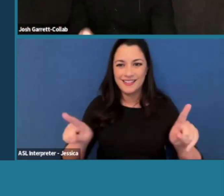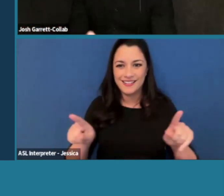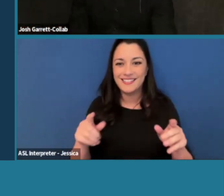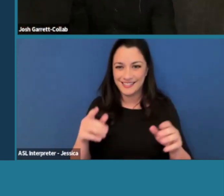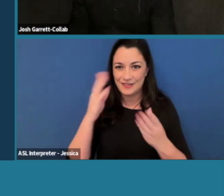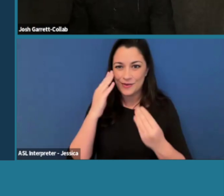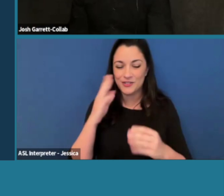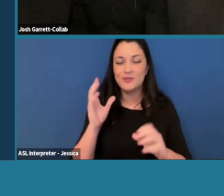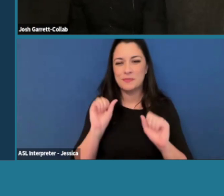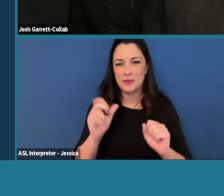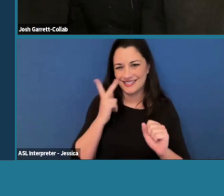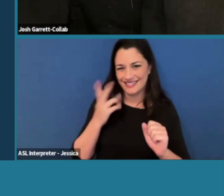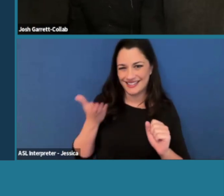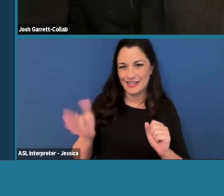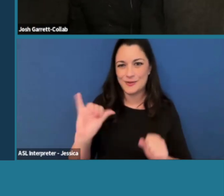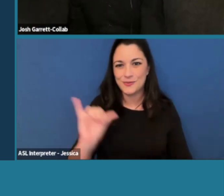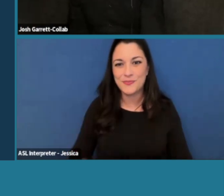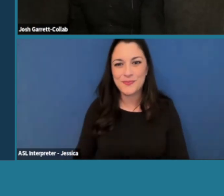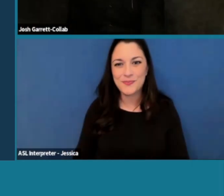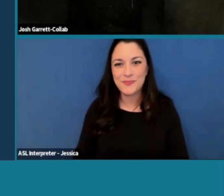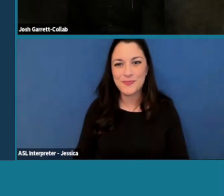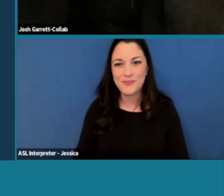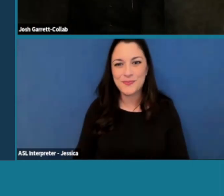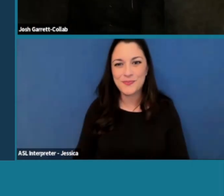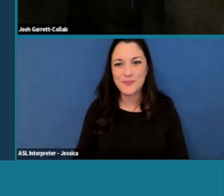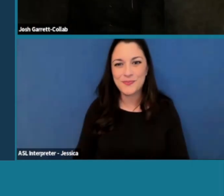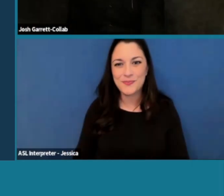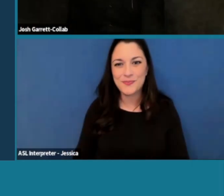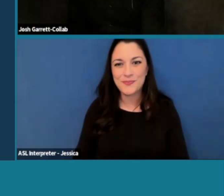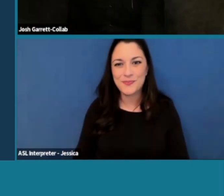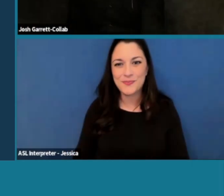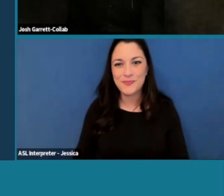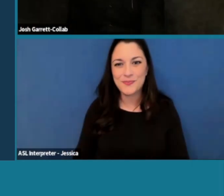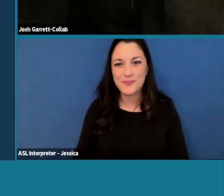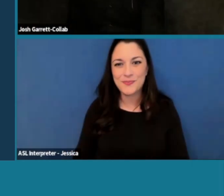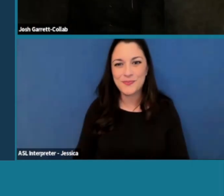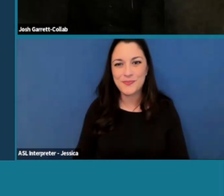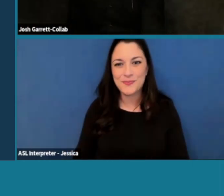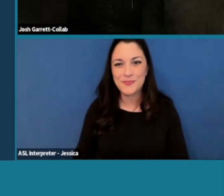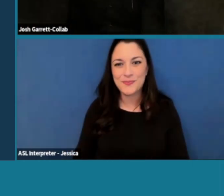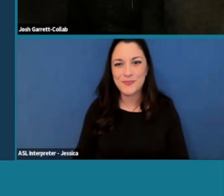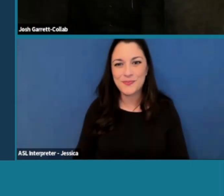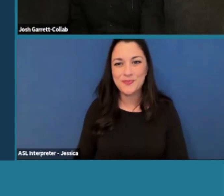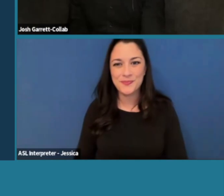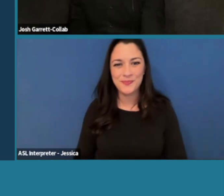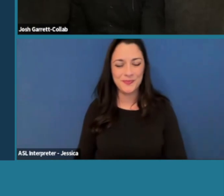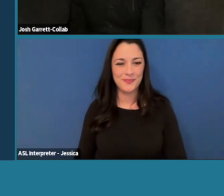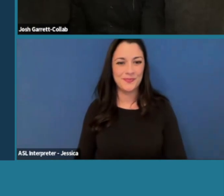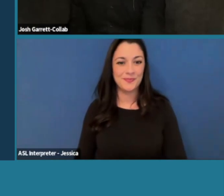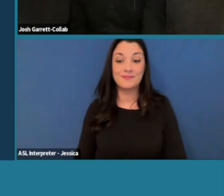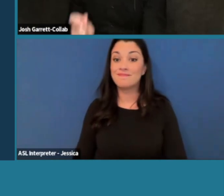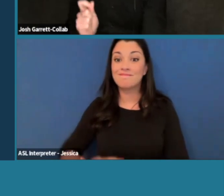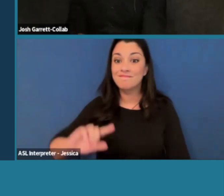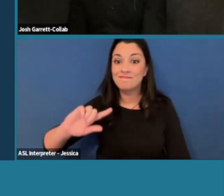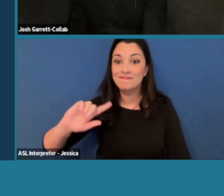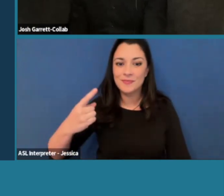information and you'll be able to have that information there too. Presenter bios QR code at center. Link in video description below. So first